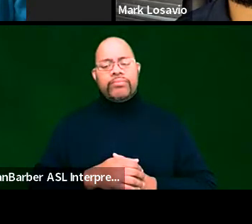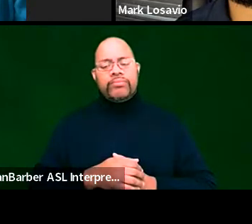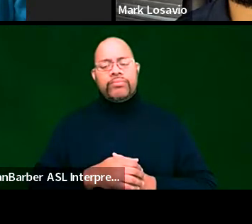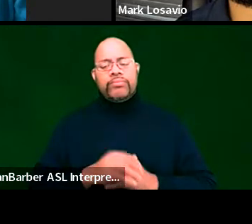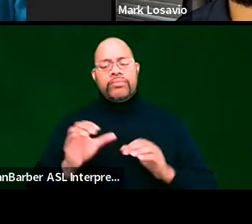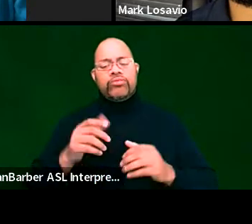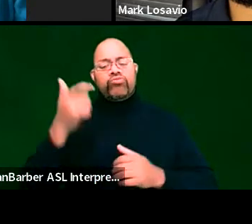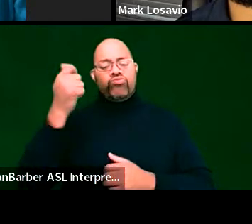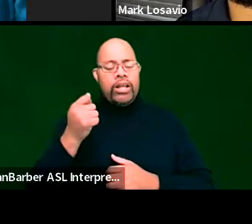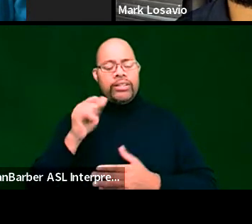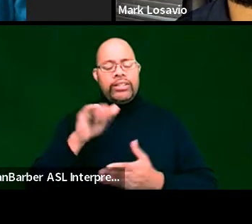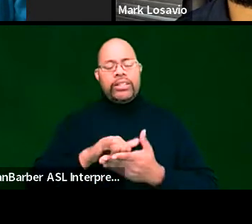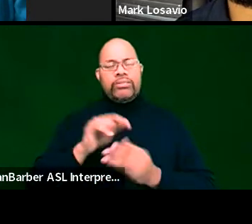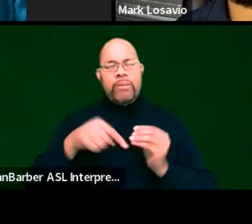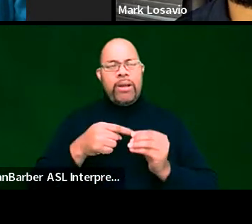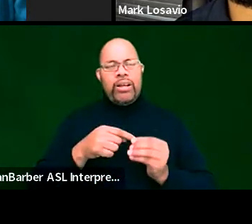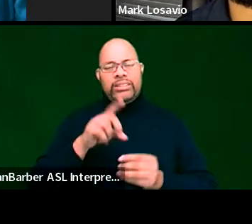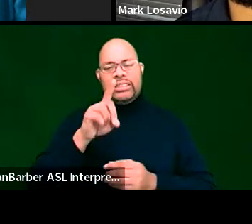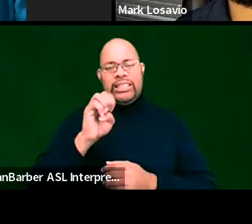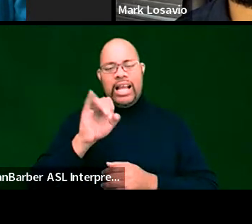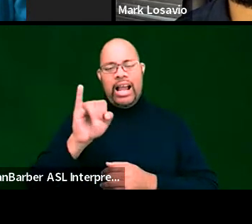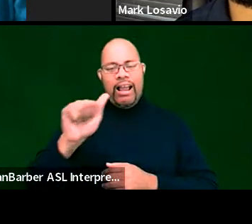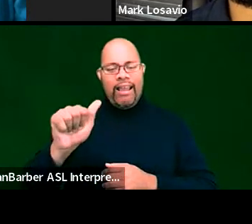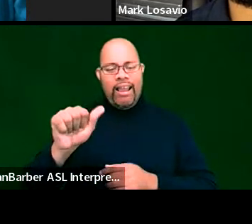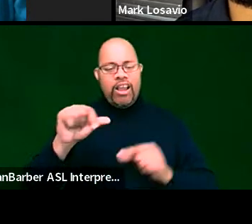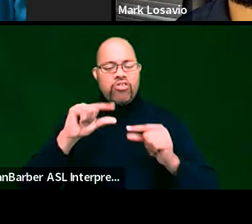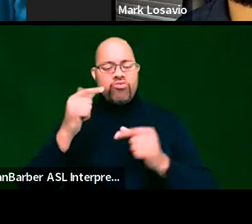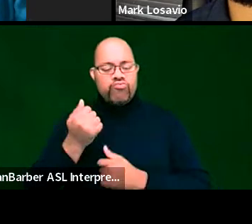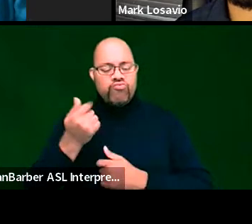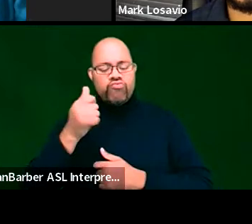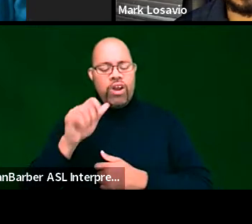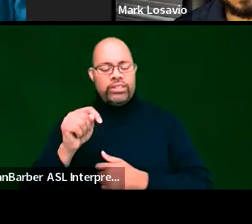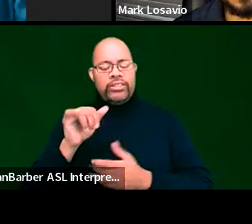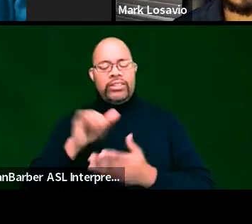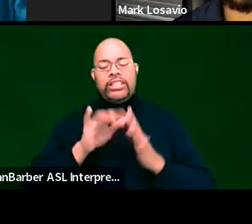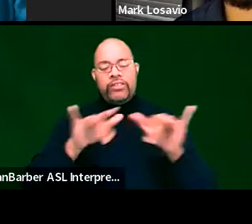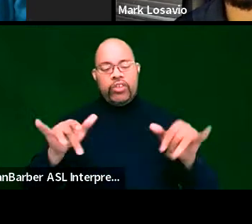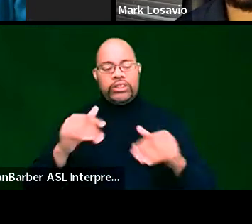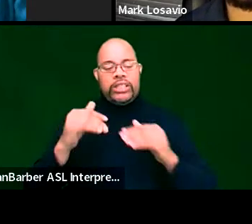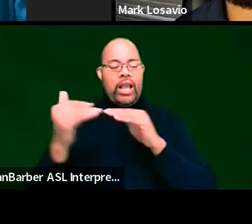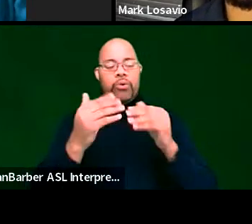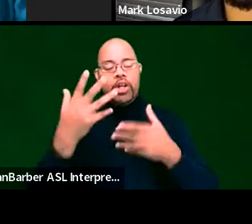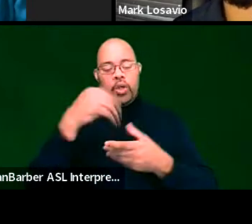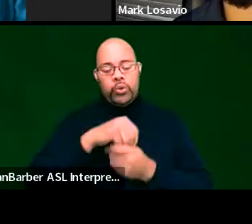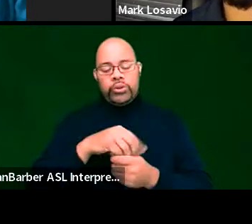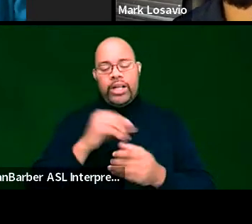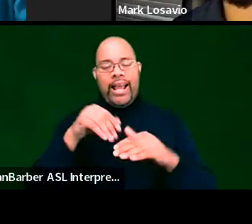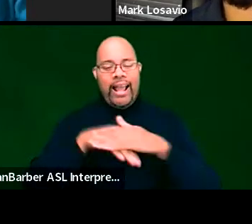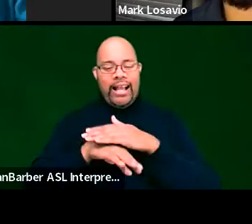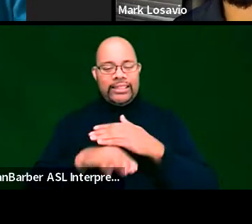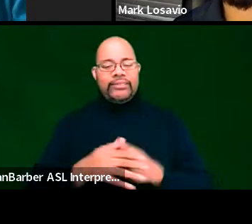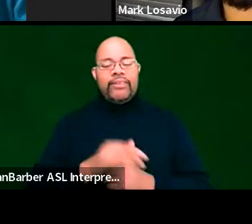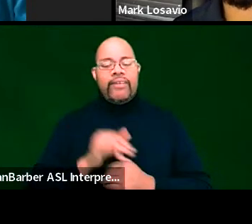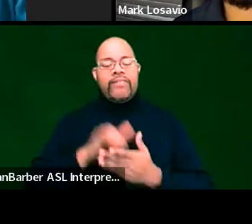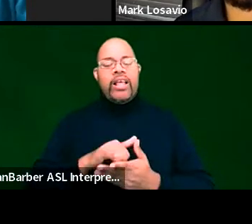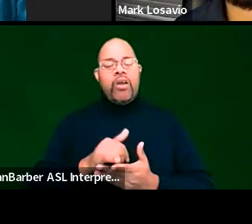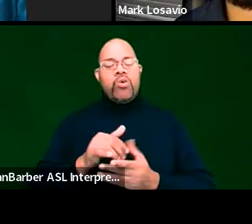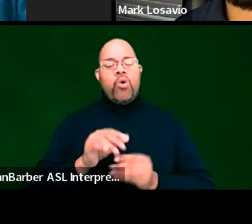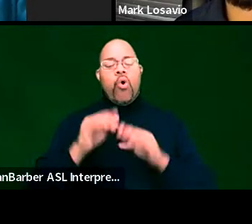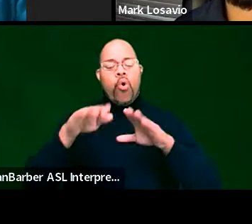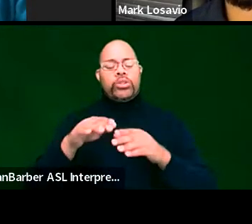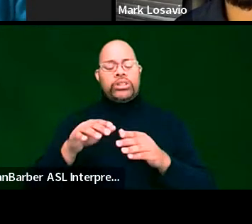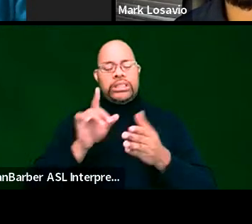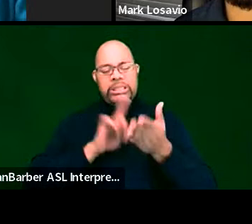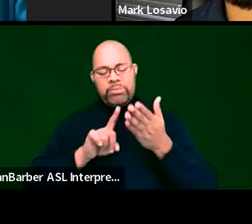they had a grant that was about a DEIA grant, so diversity, equity, inclusion, and access, and it was an ocean